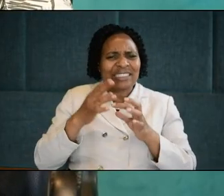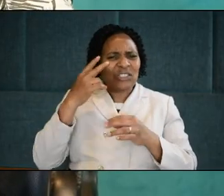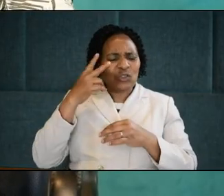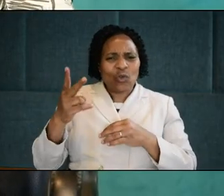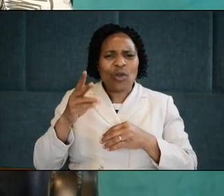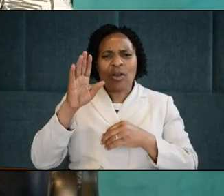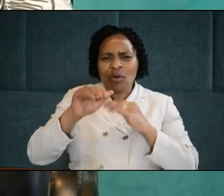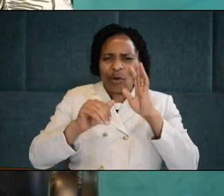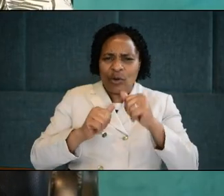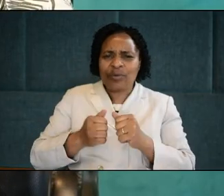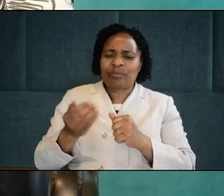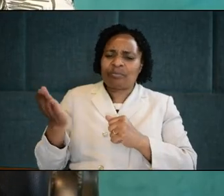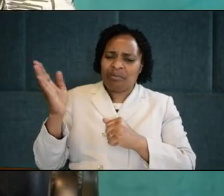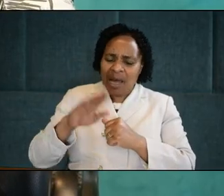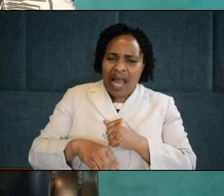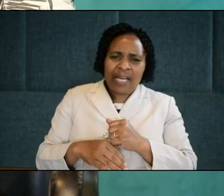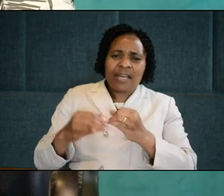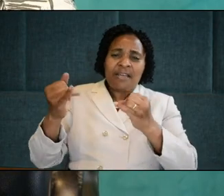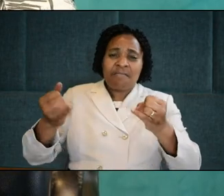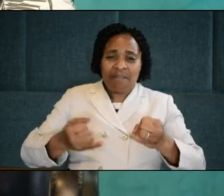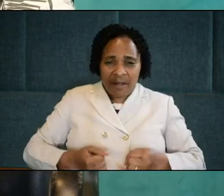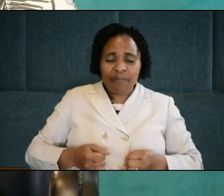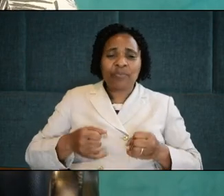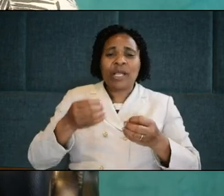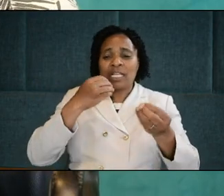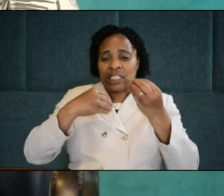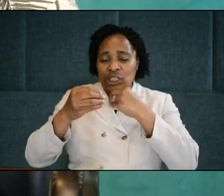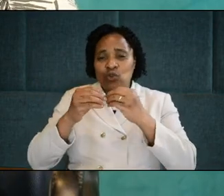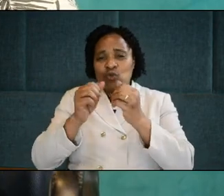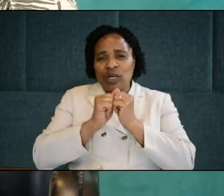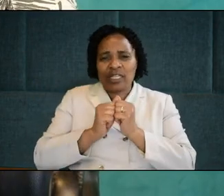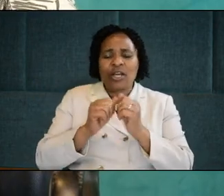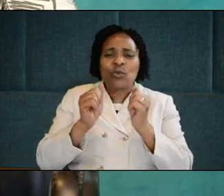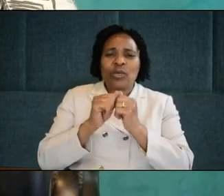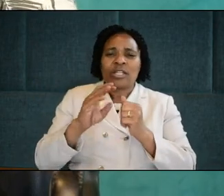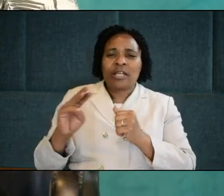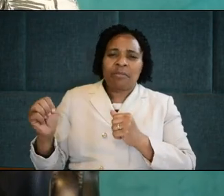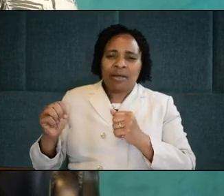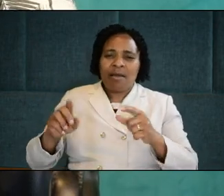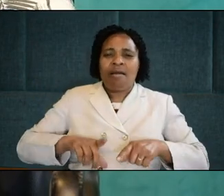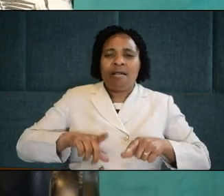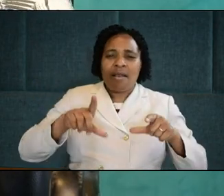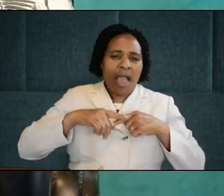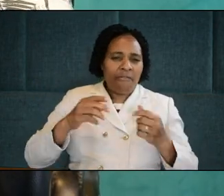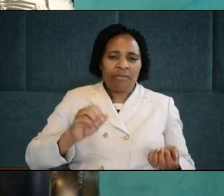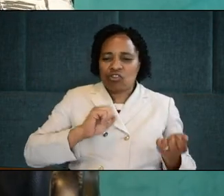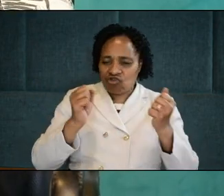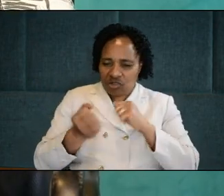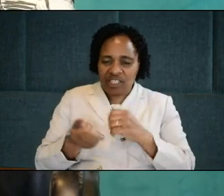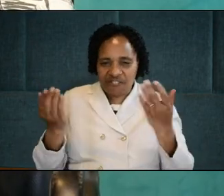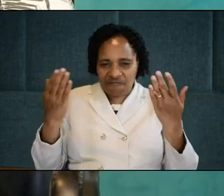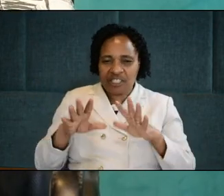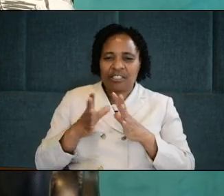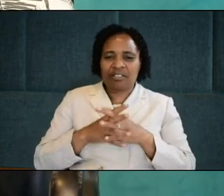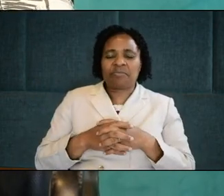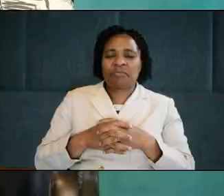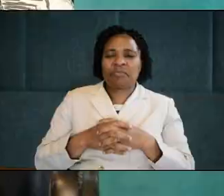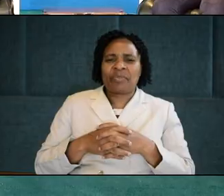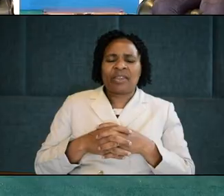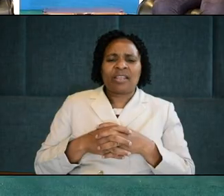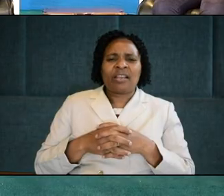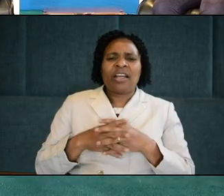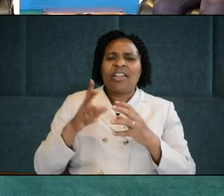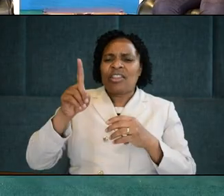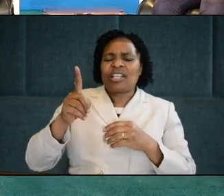He called him down the tree. He invited him to come and dine with him. And, you know, he turned his life around. Amen, amen. So